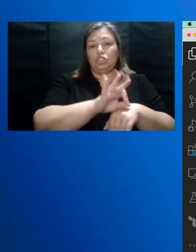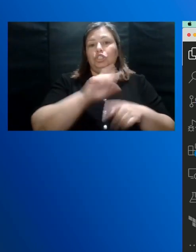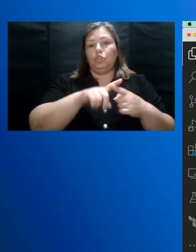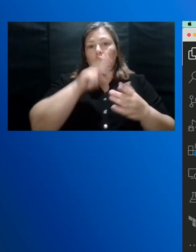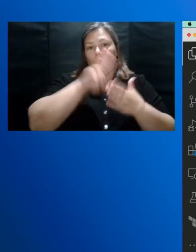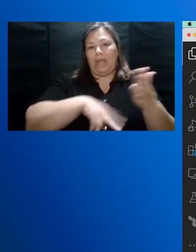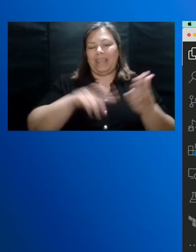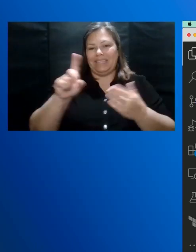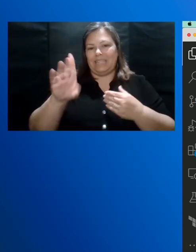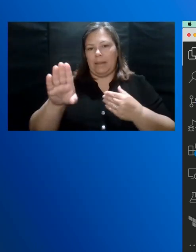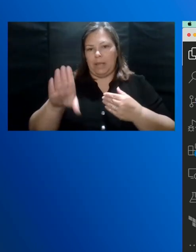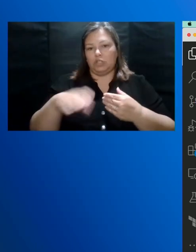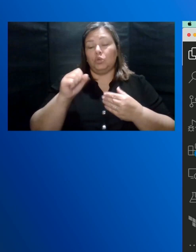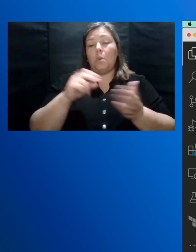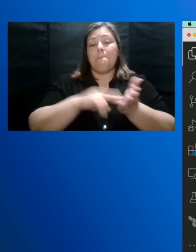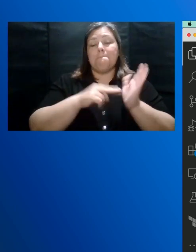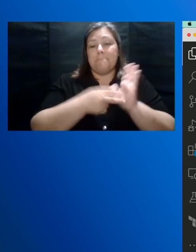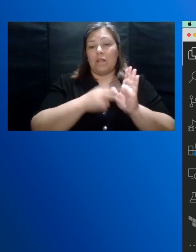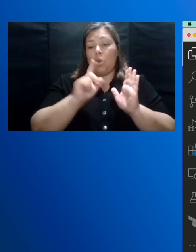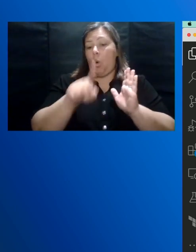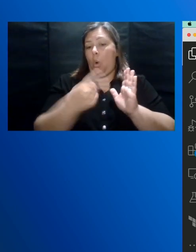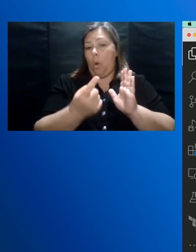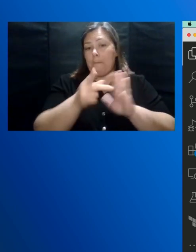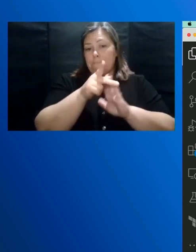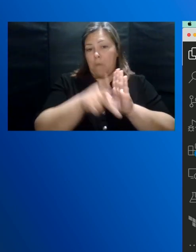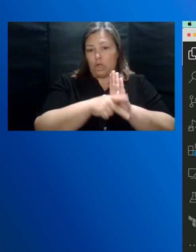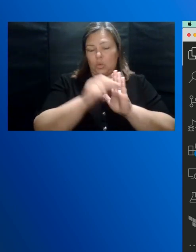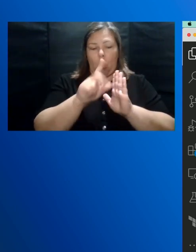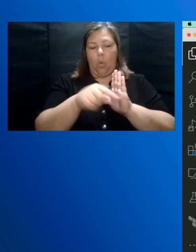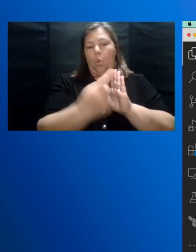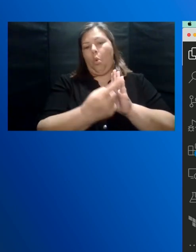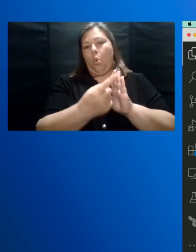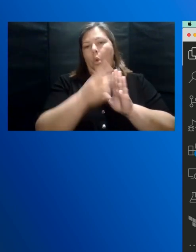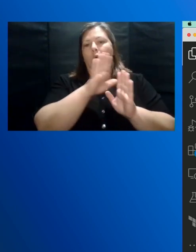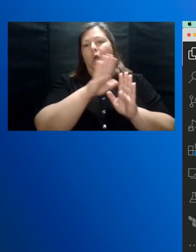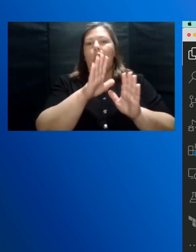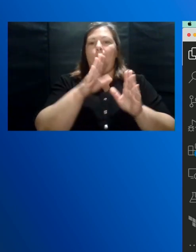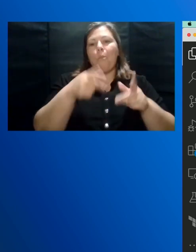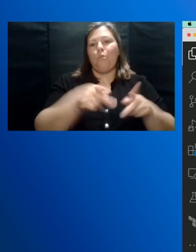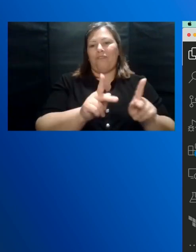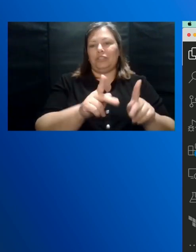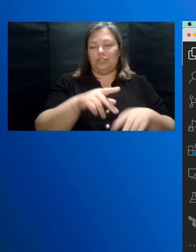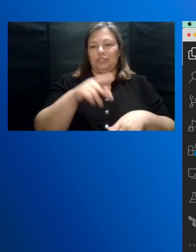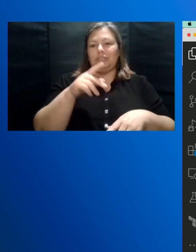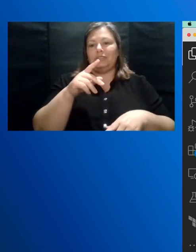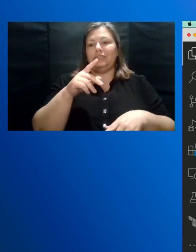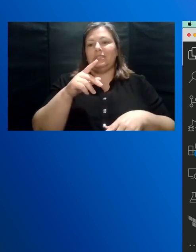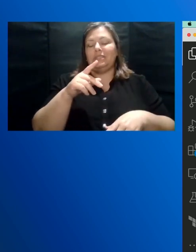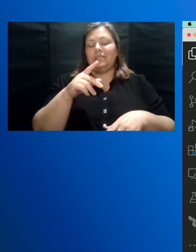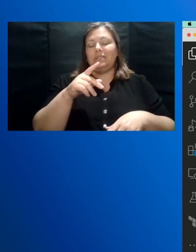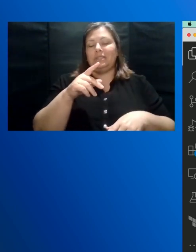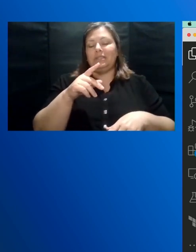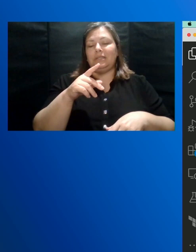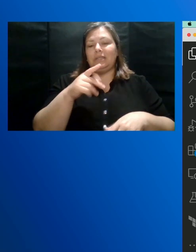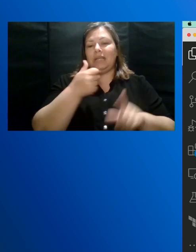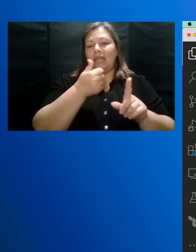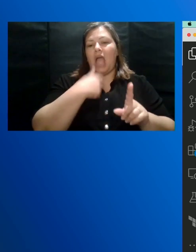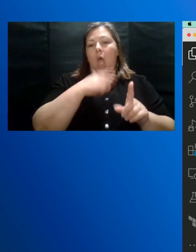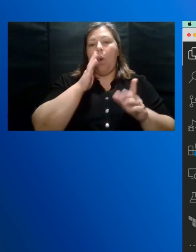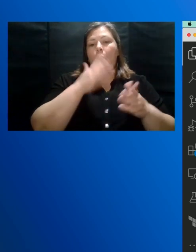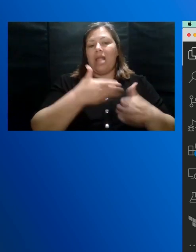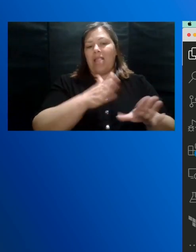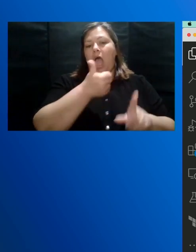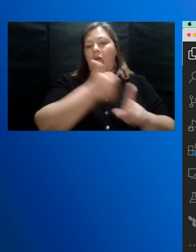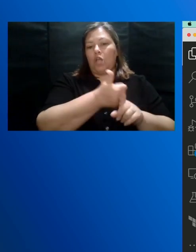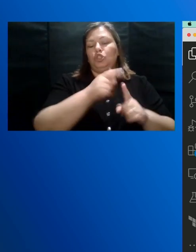database. So therefore, the only policy or the only privileges I'm going to give is I'm going to allow it to read